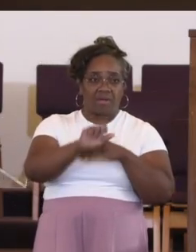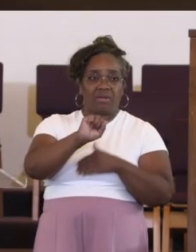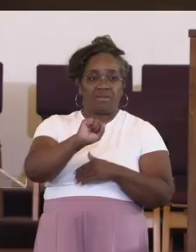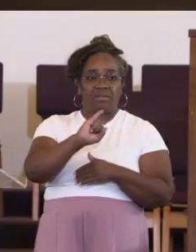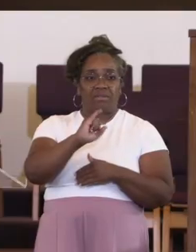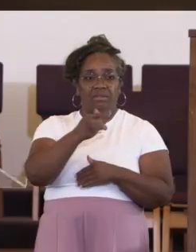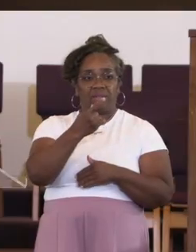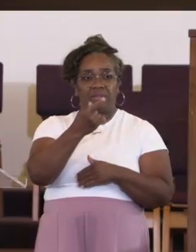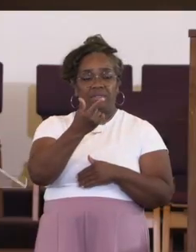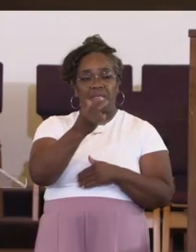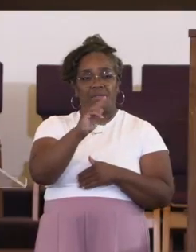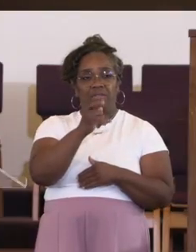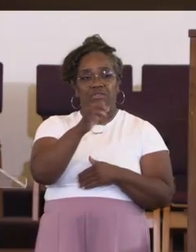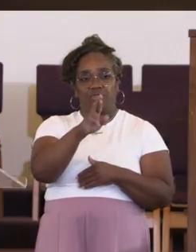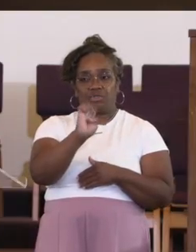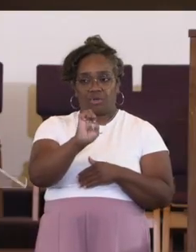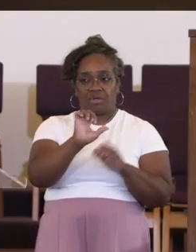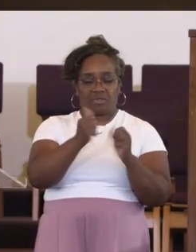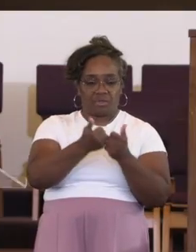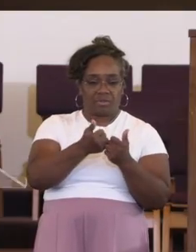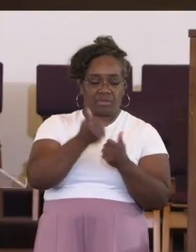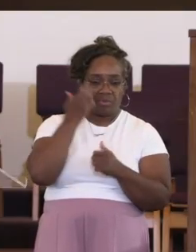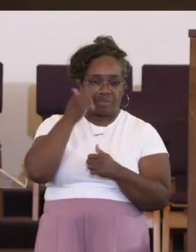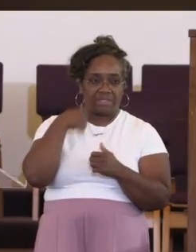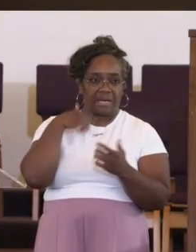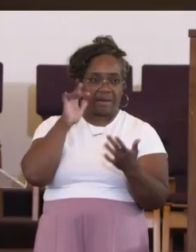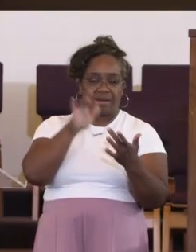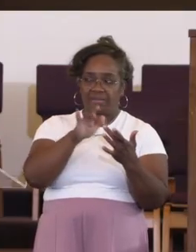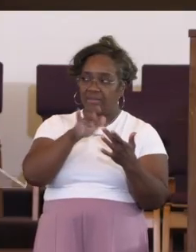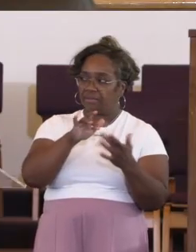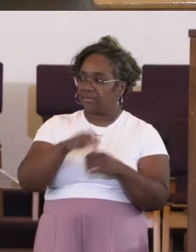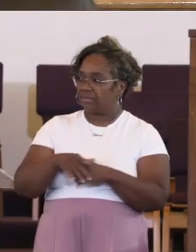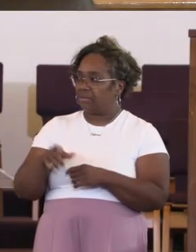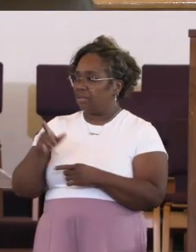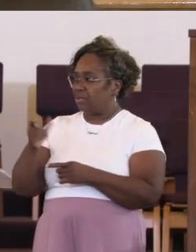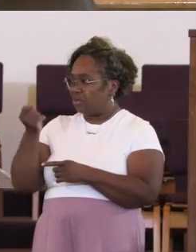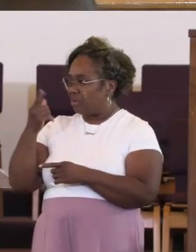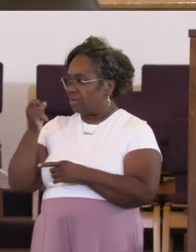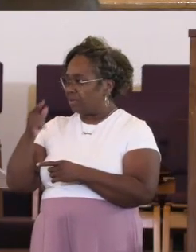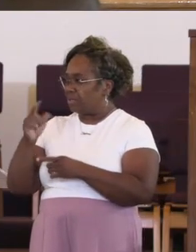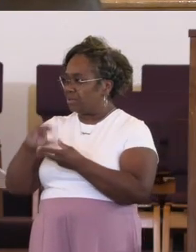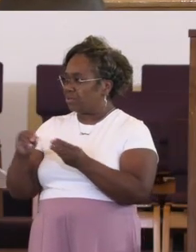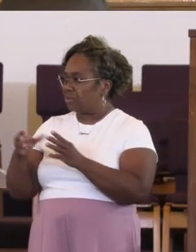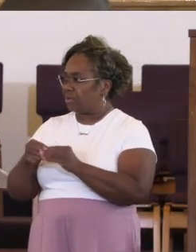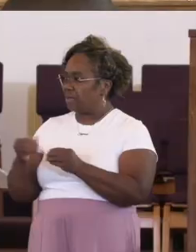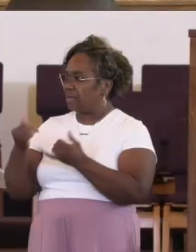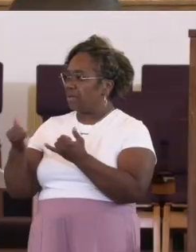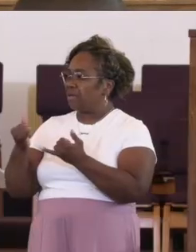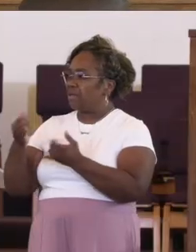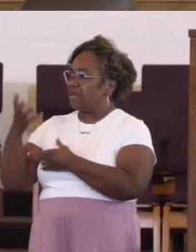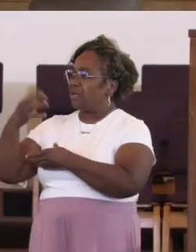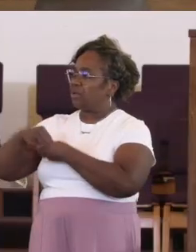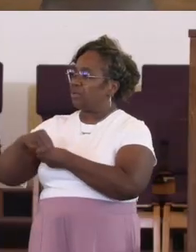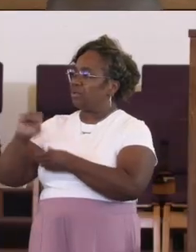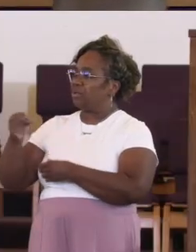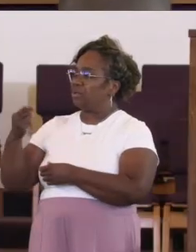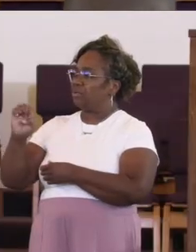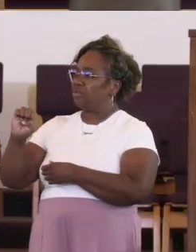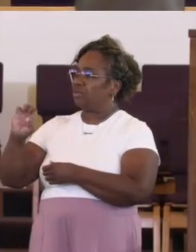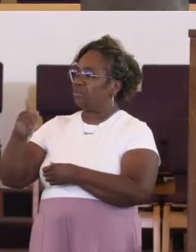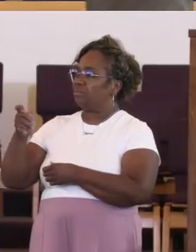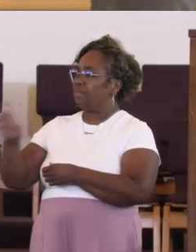Associates. So that's why I reached out to Signature about the Ebony, do you know what the story is on this? Well, this is part of the Shoemaker